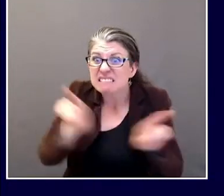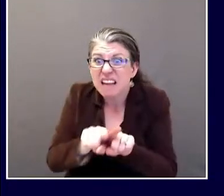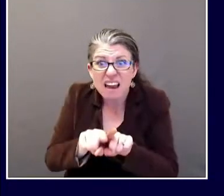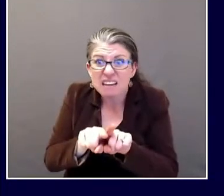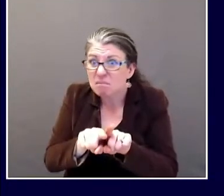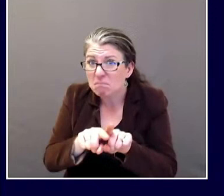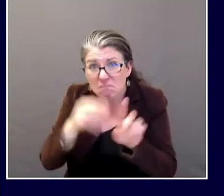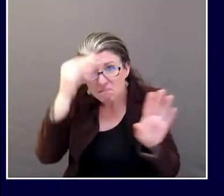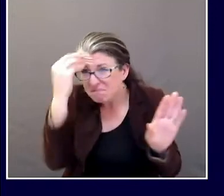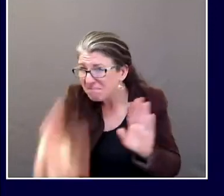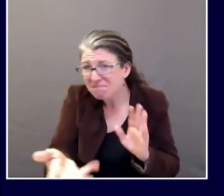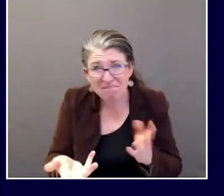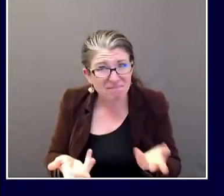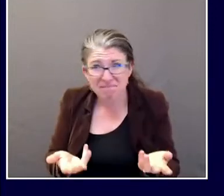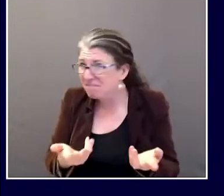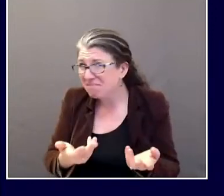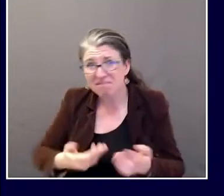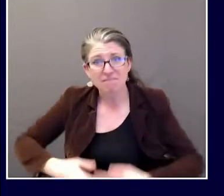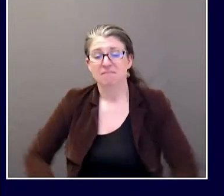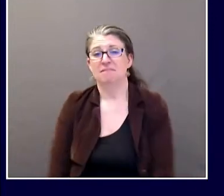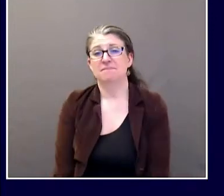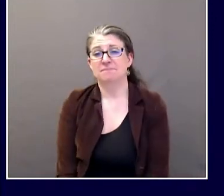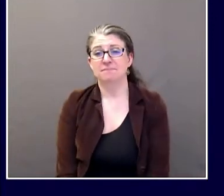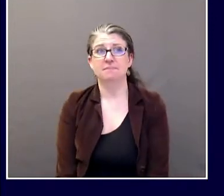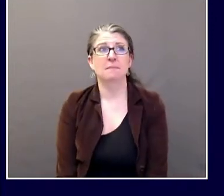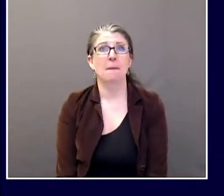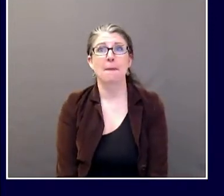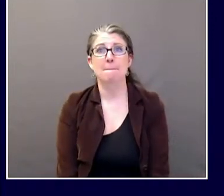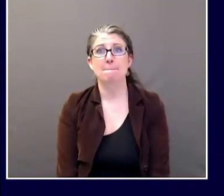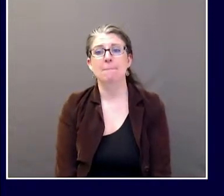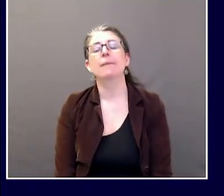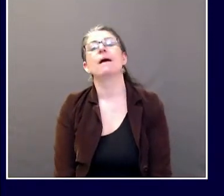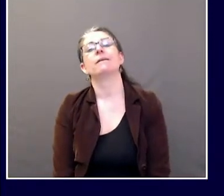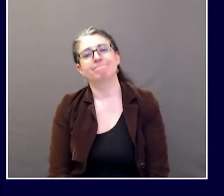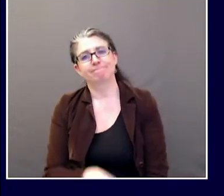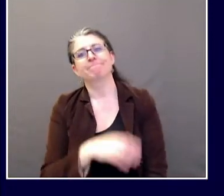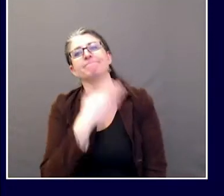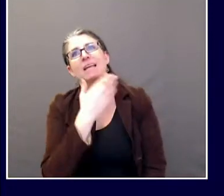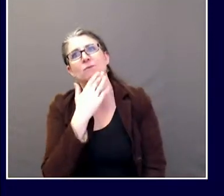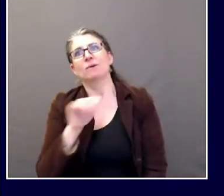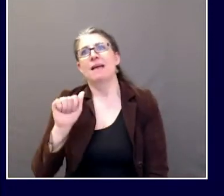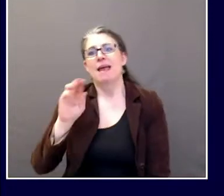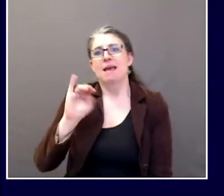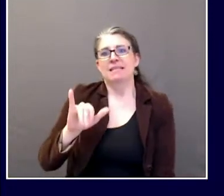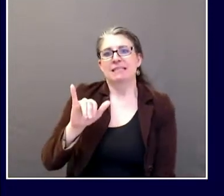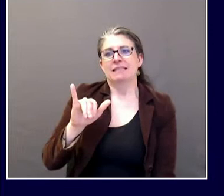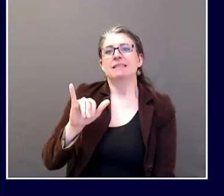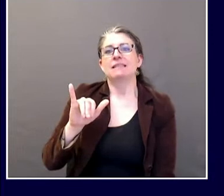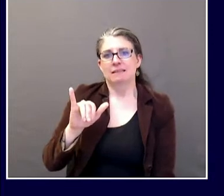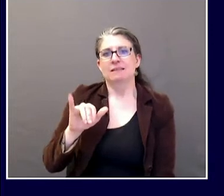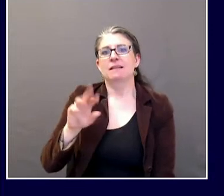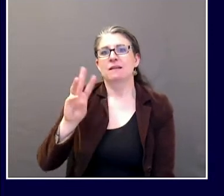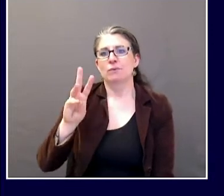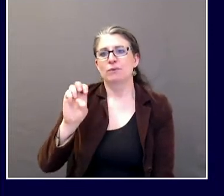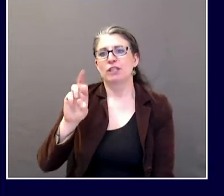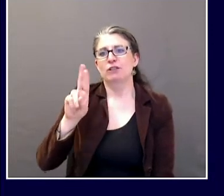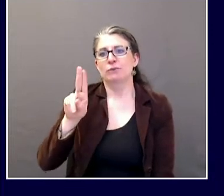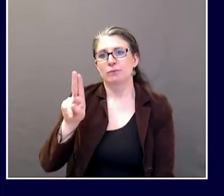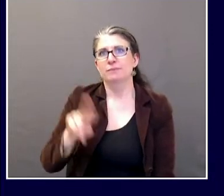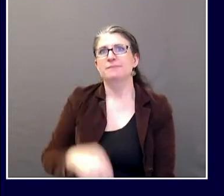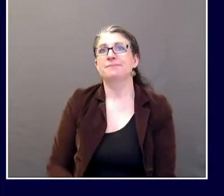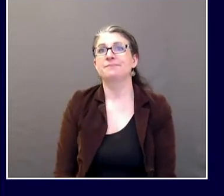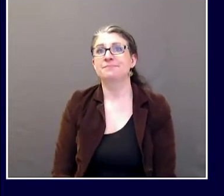Just a follow-up real quick before my other questions regarding having people who think they've received a scam call the Maine